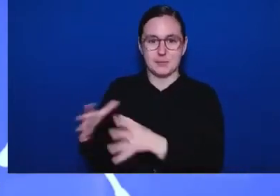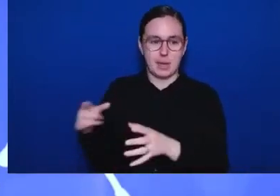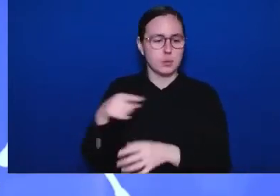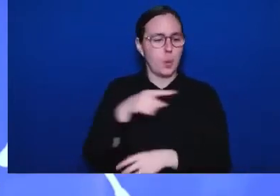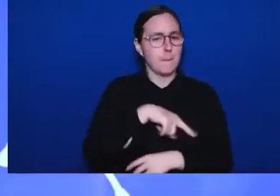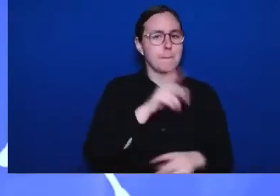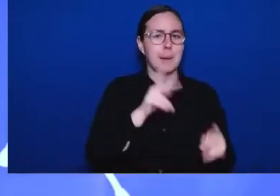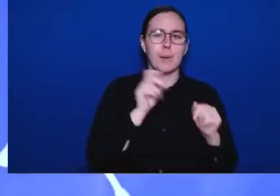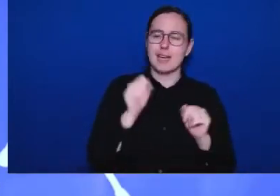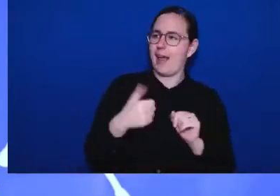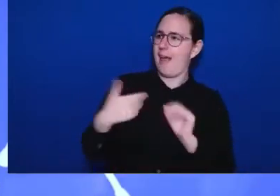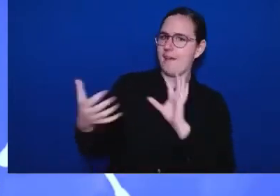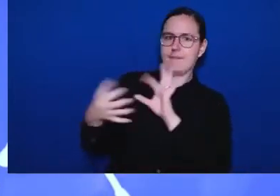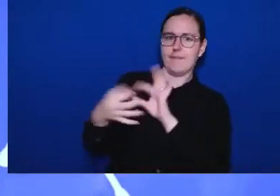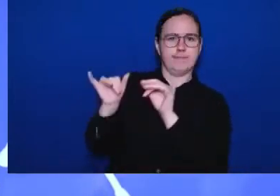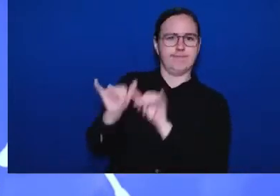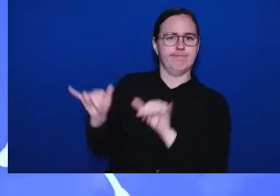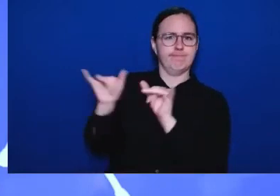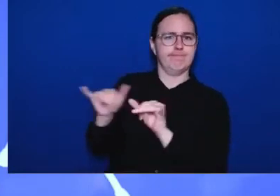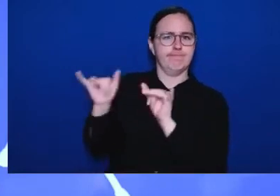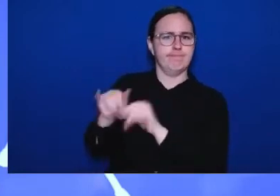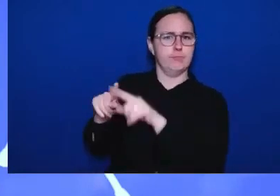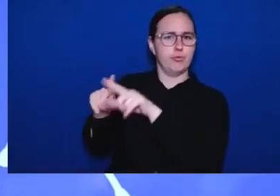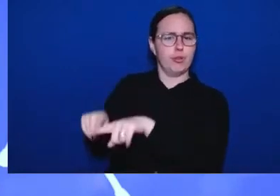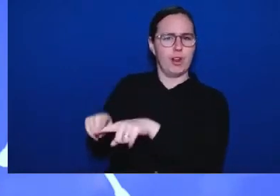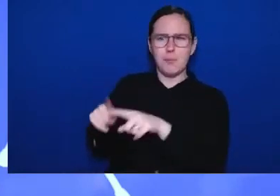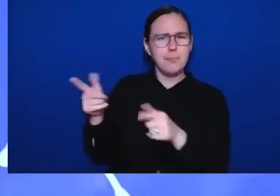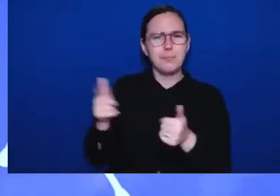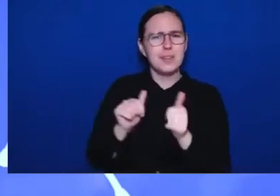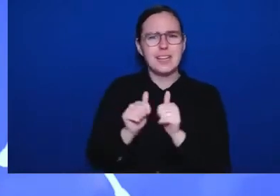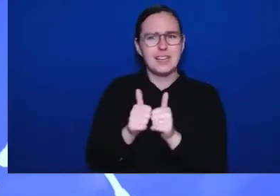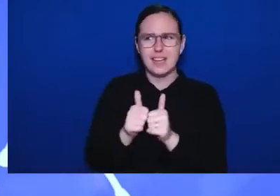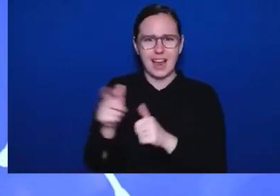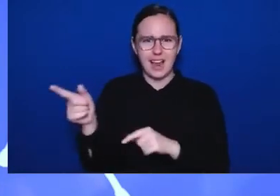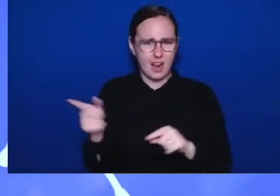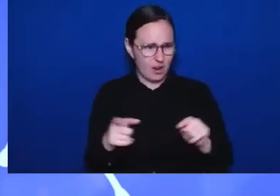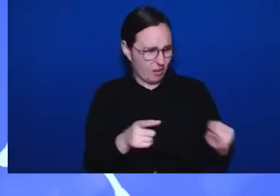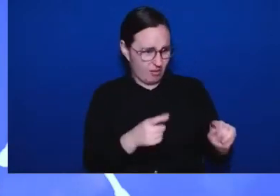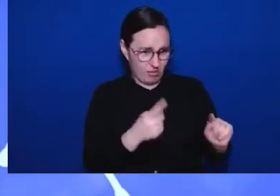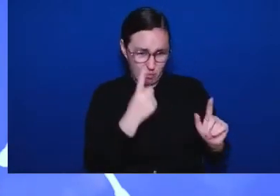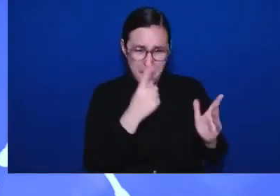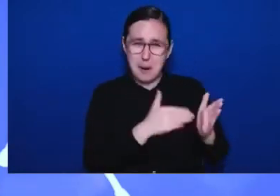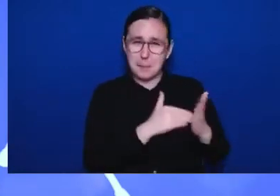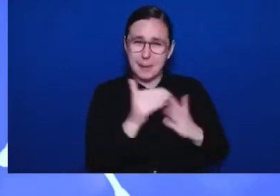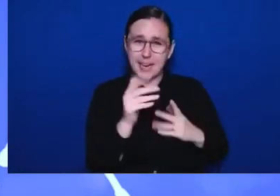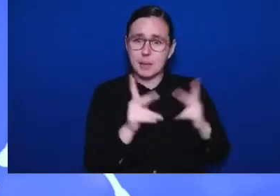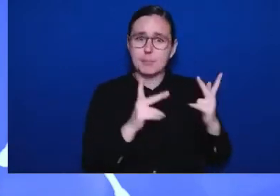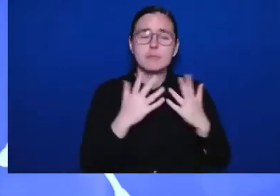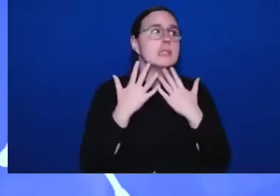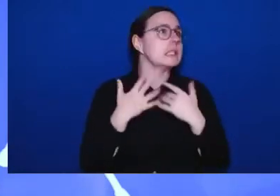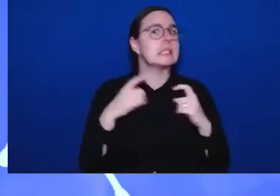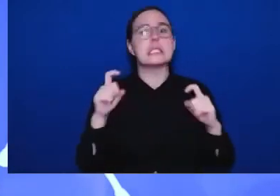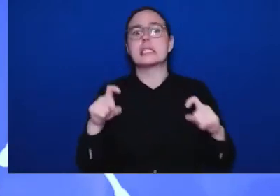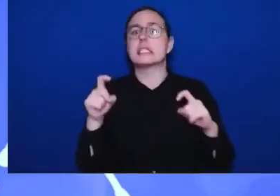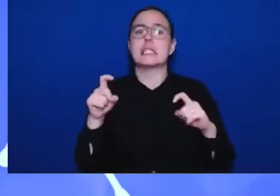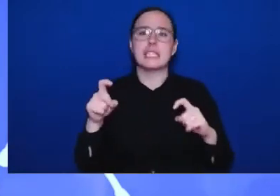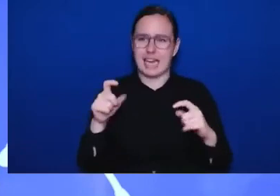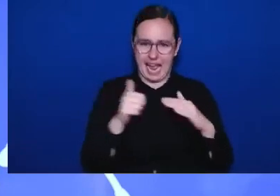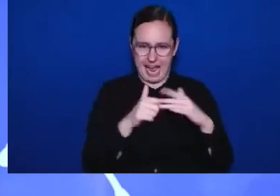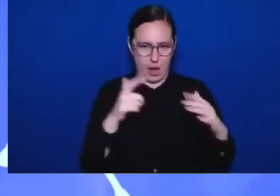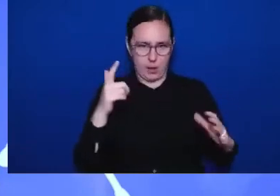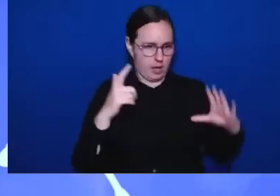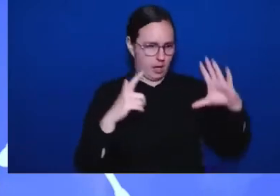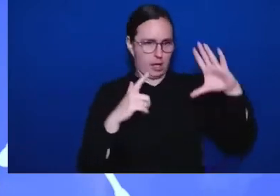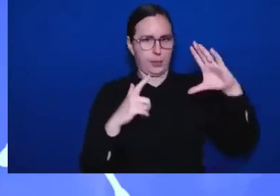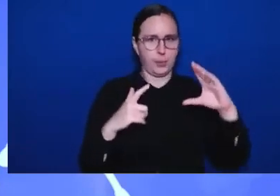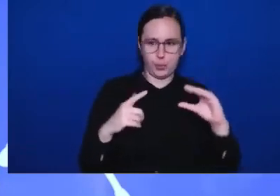other options are you looking at to really tackle that massive shortfall of family doctors here in BC? And this is some great initiatives announced